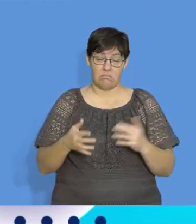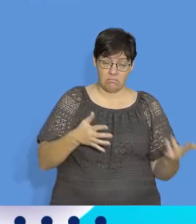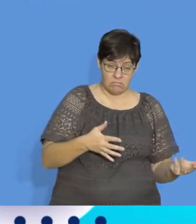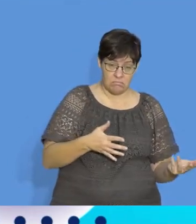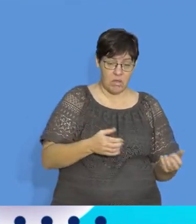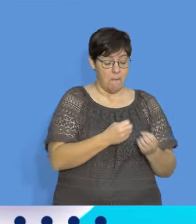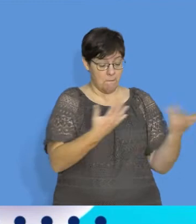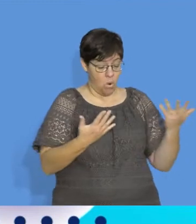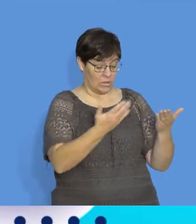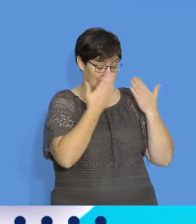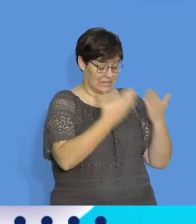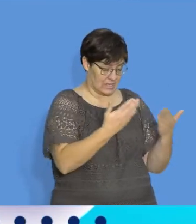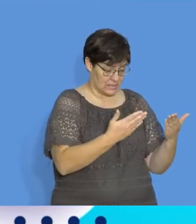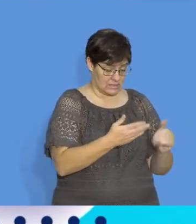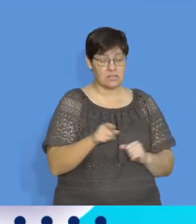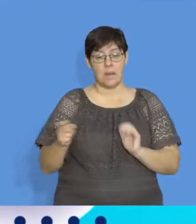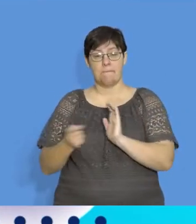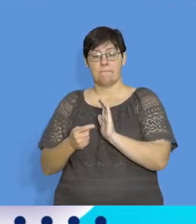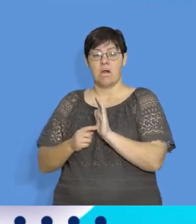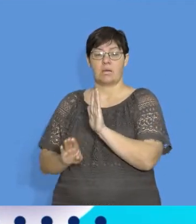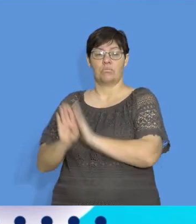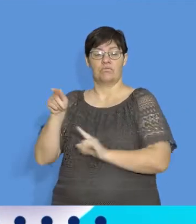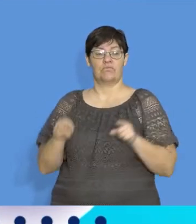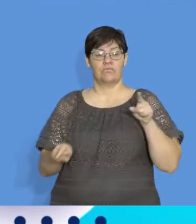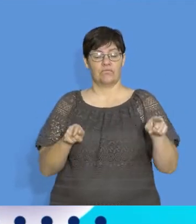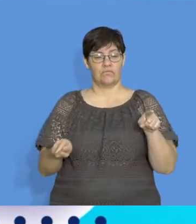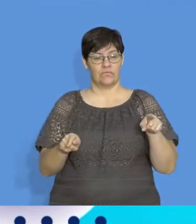Versus the more hours I study, my marks will improve.